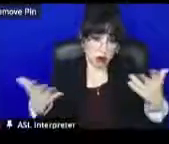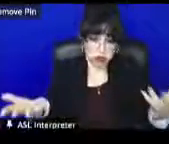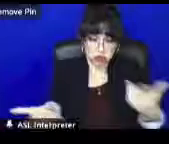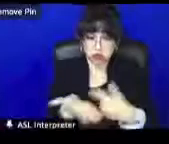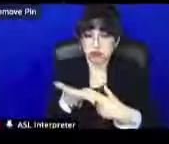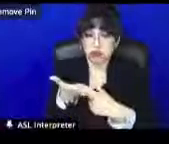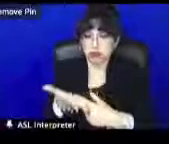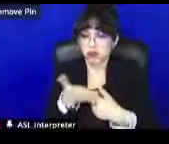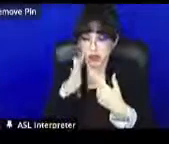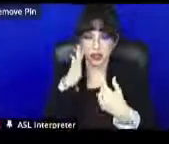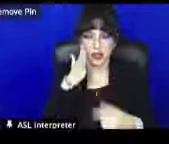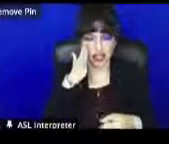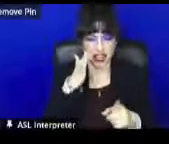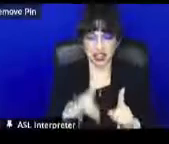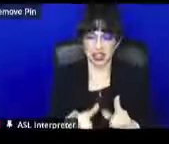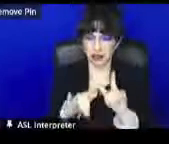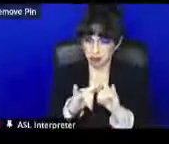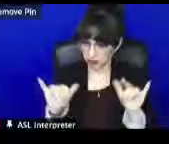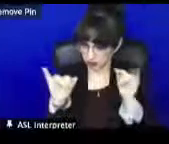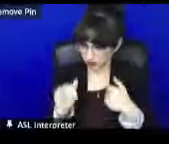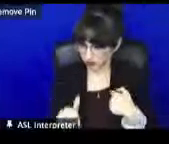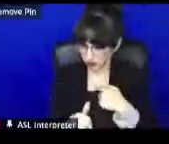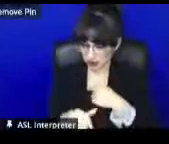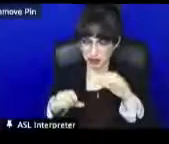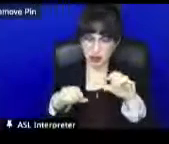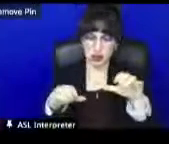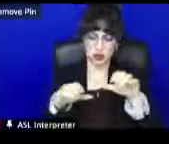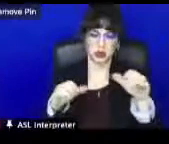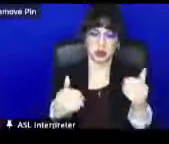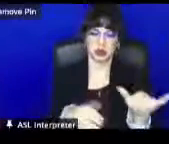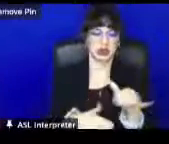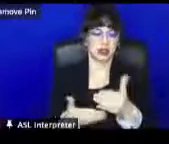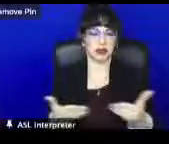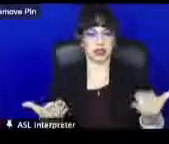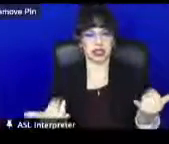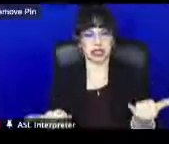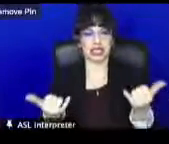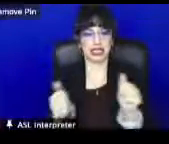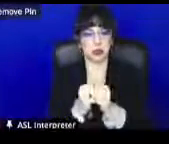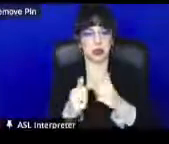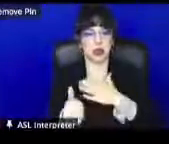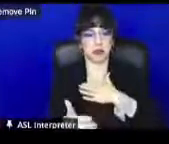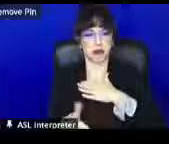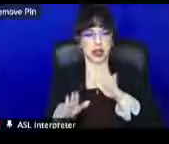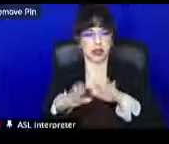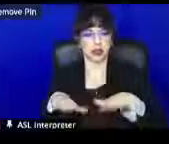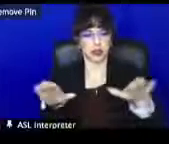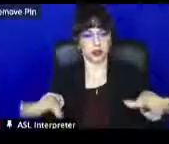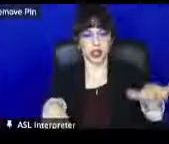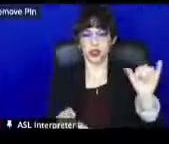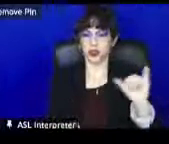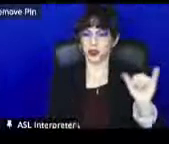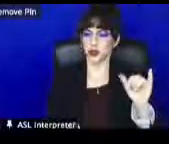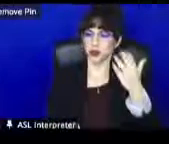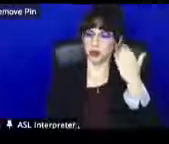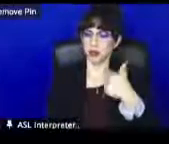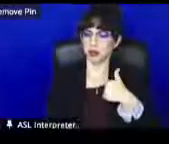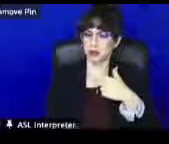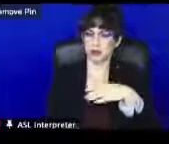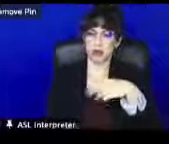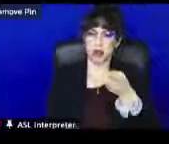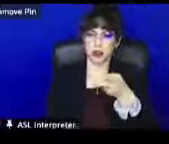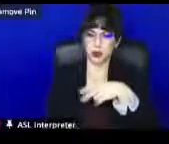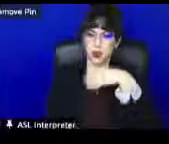but well, we do the same thing now, I realize, with my children, because when my two oldest